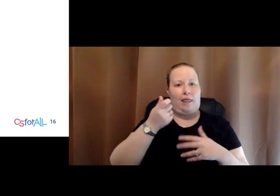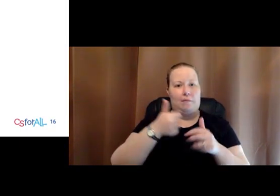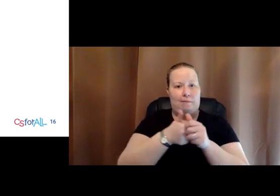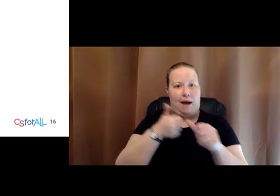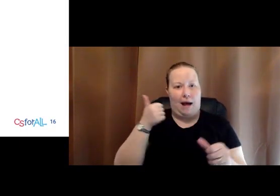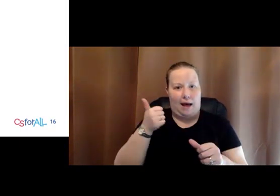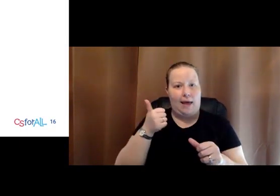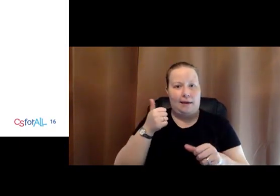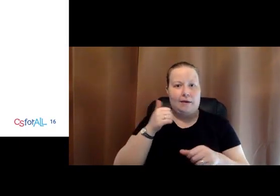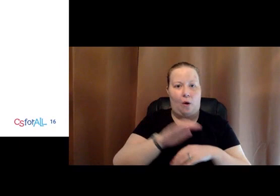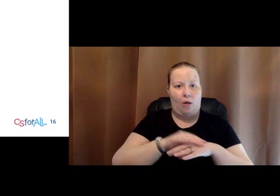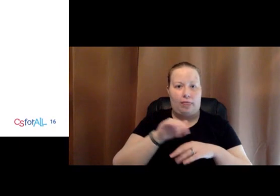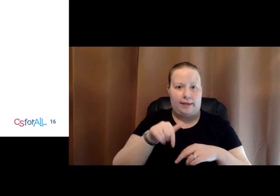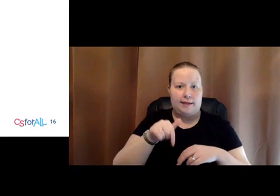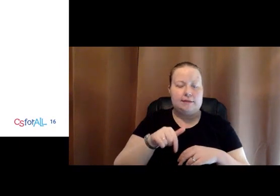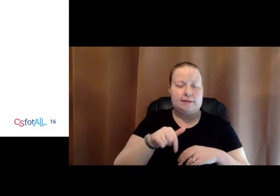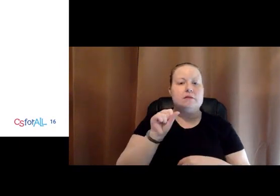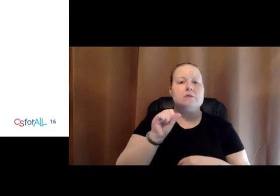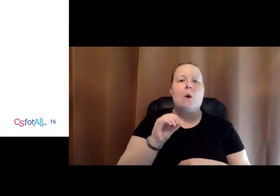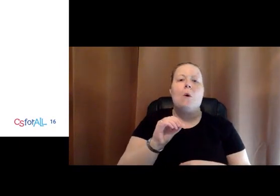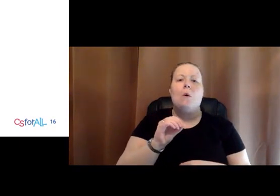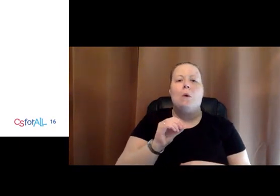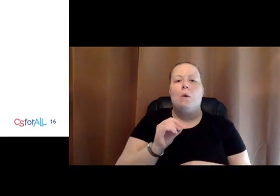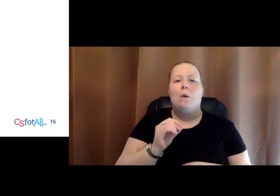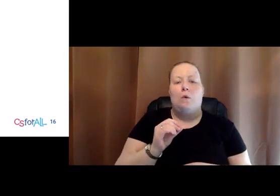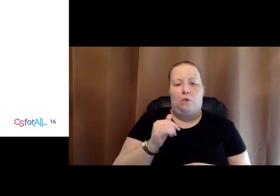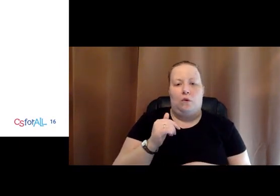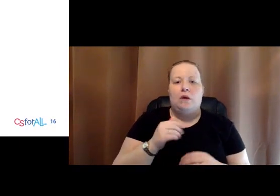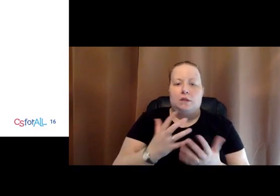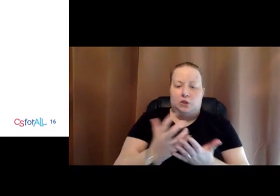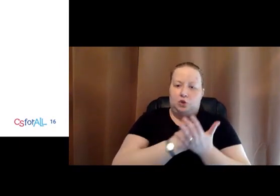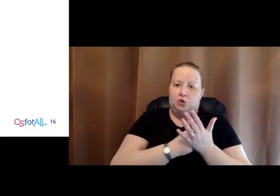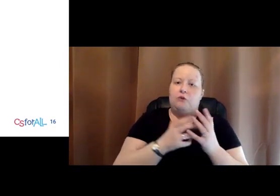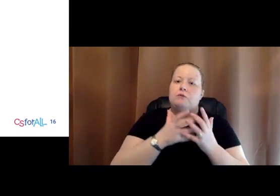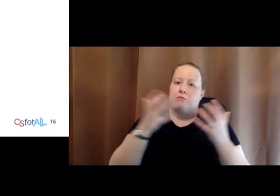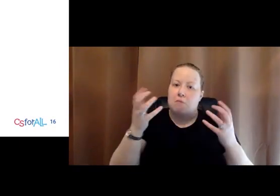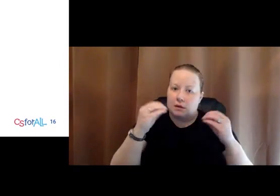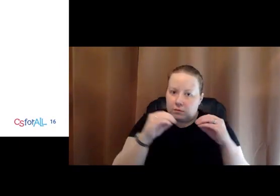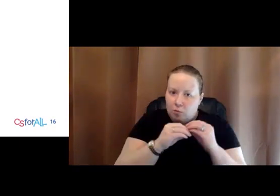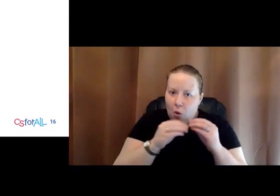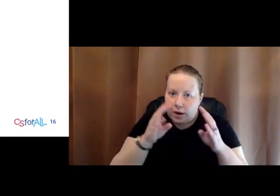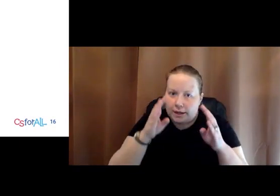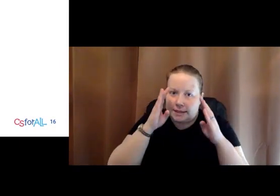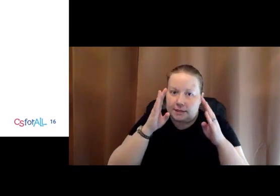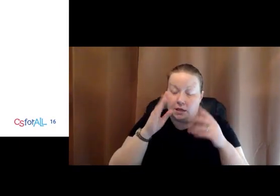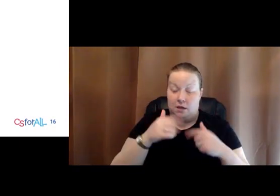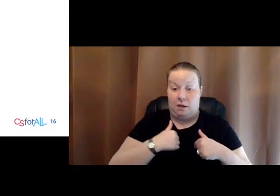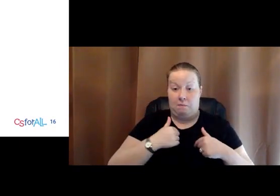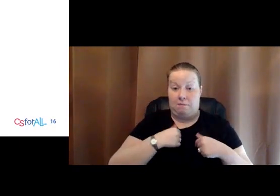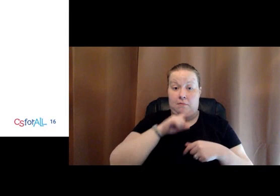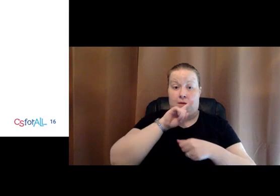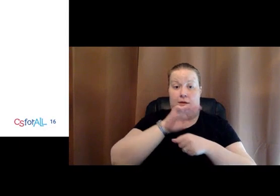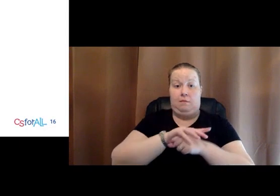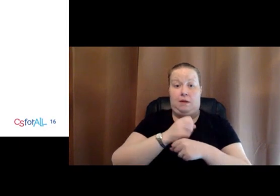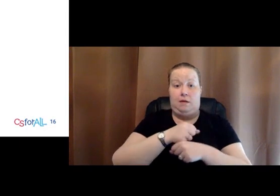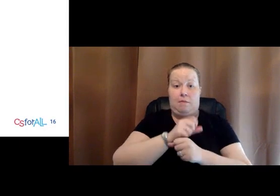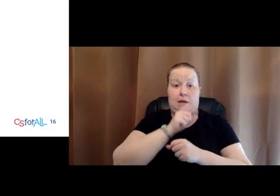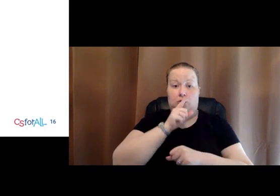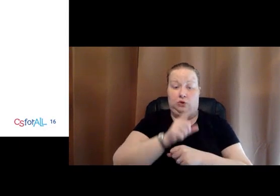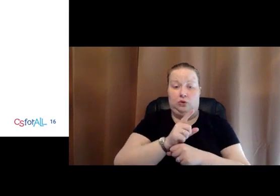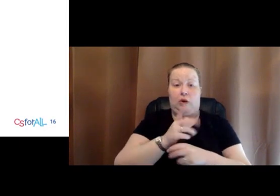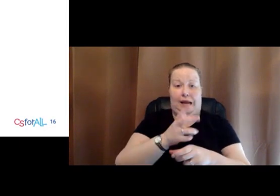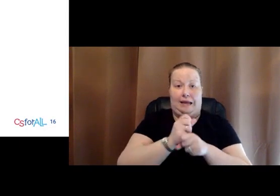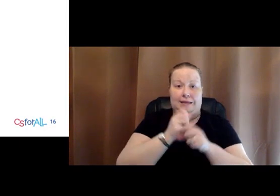I think this deserves much, much more attention, and I'm committed to making sure it gets the attention it